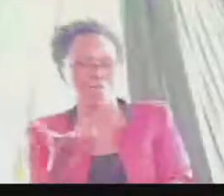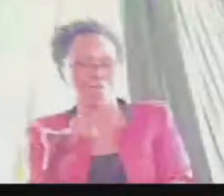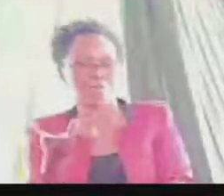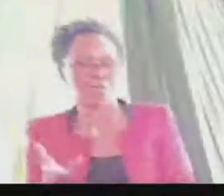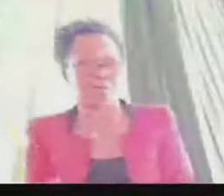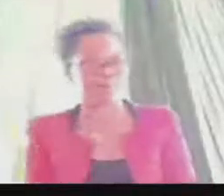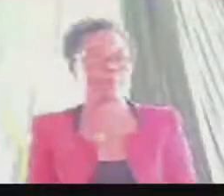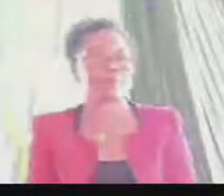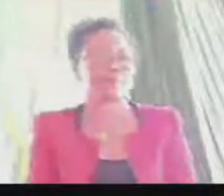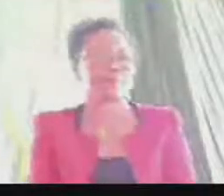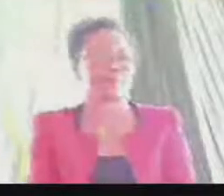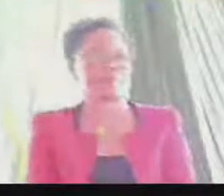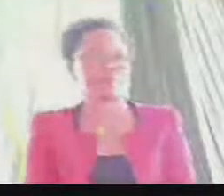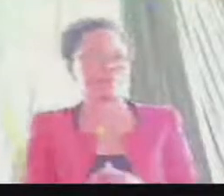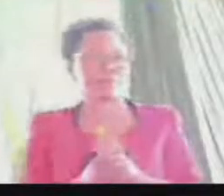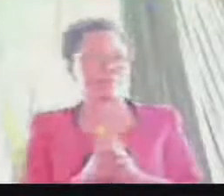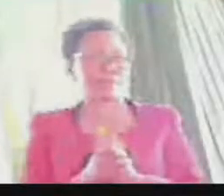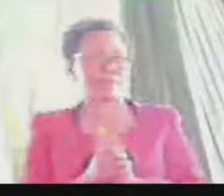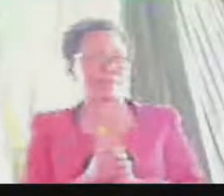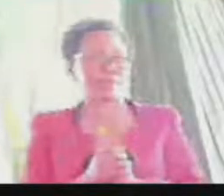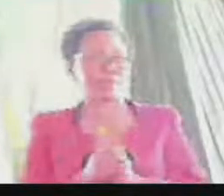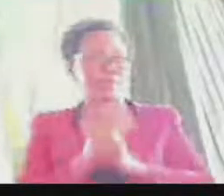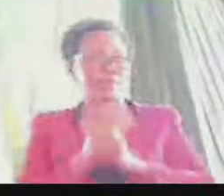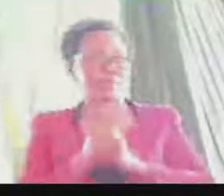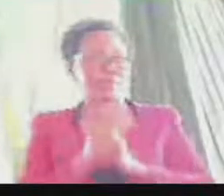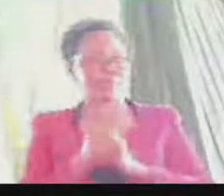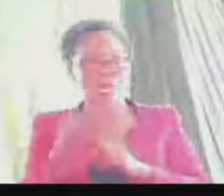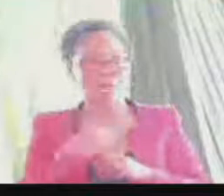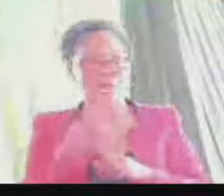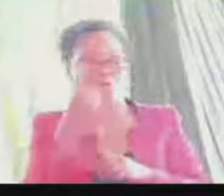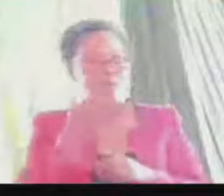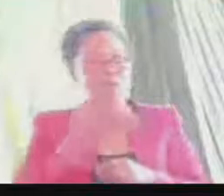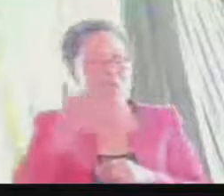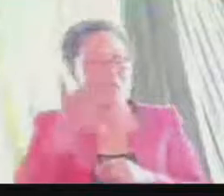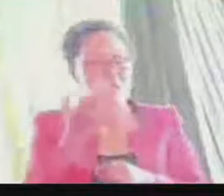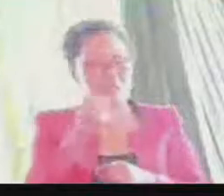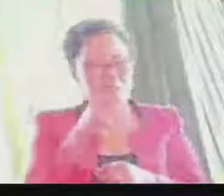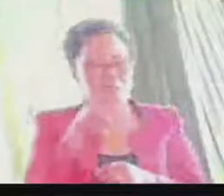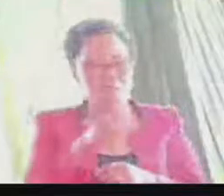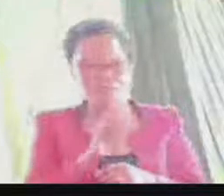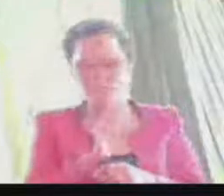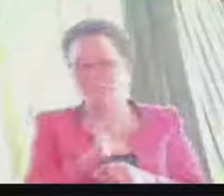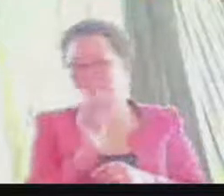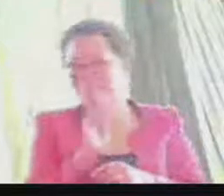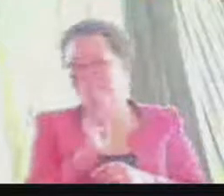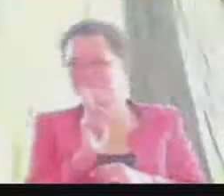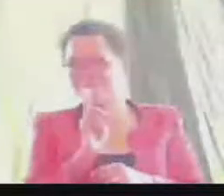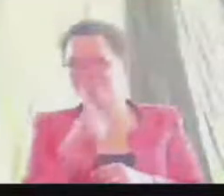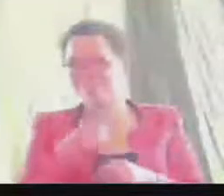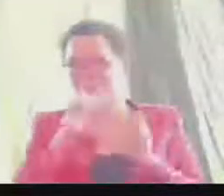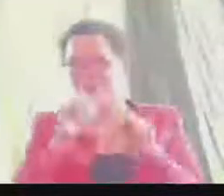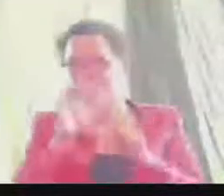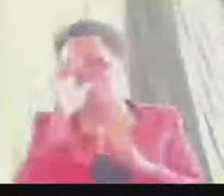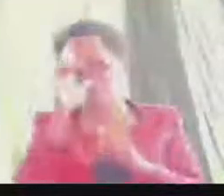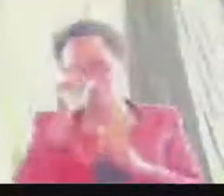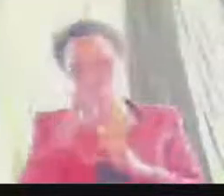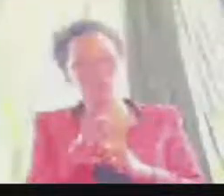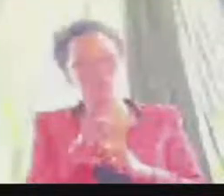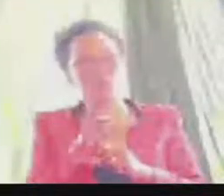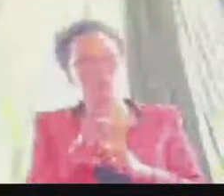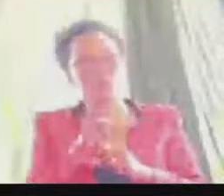There is no one answer to that. I will lie to you to say this group